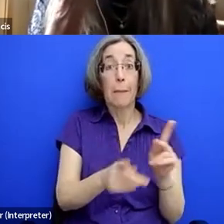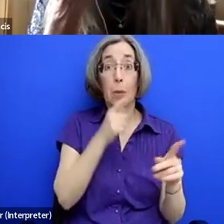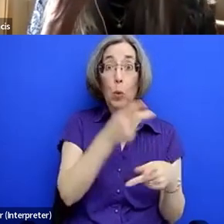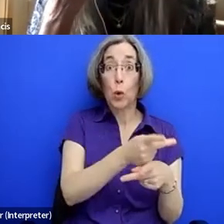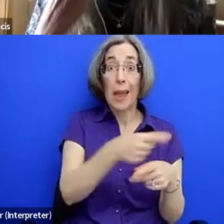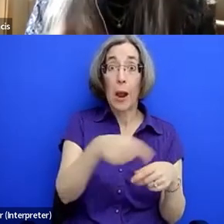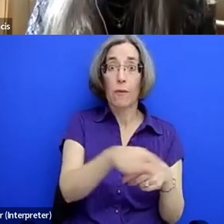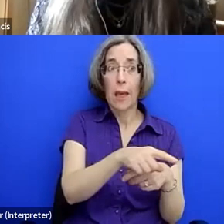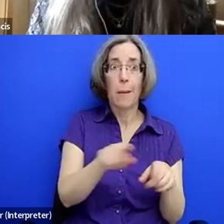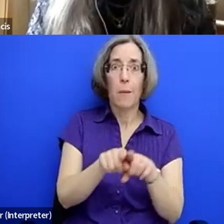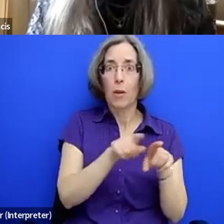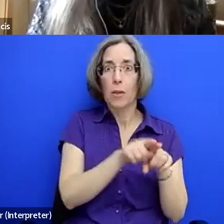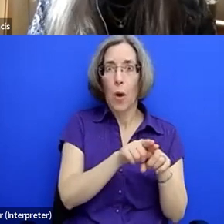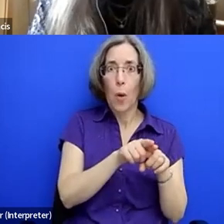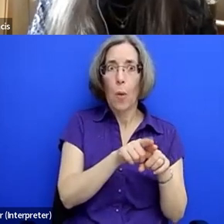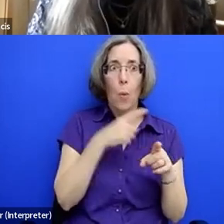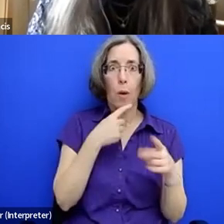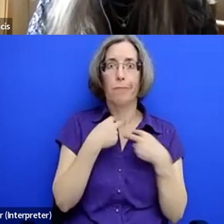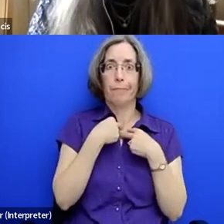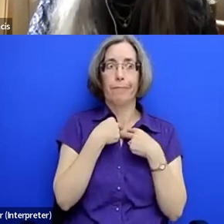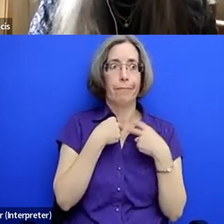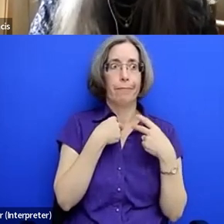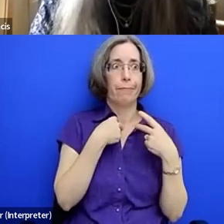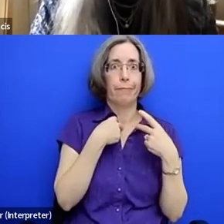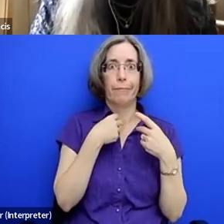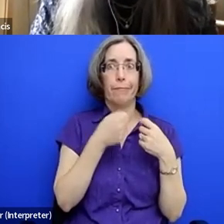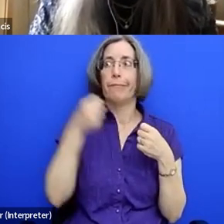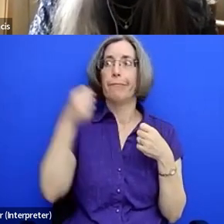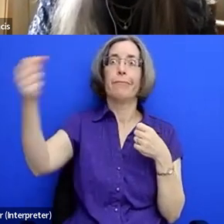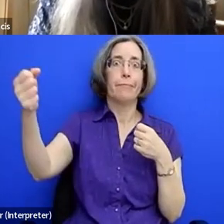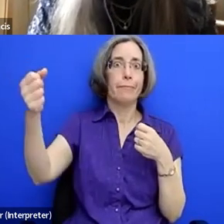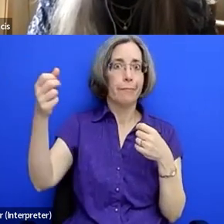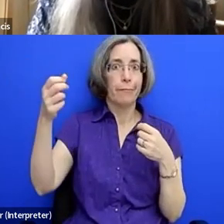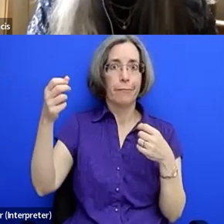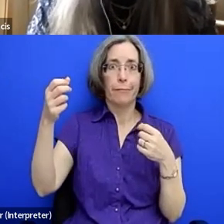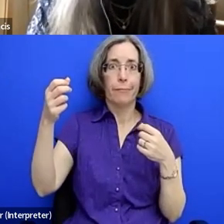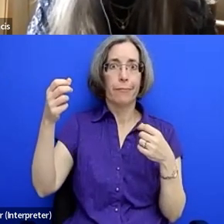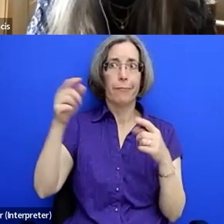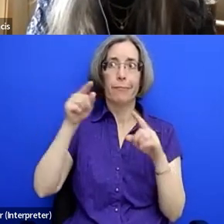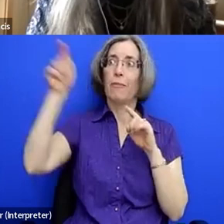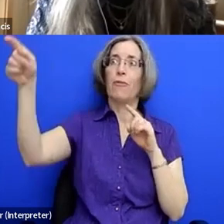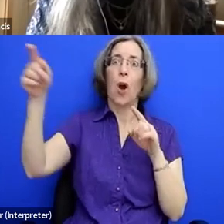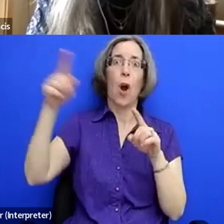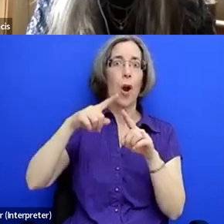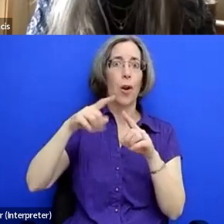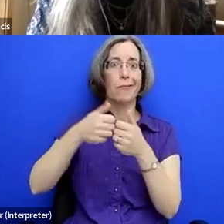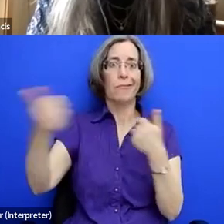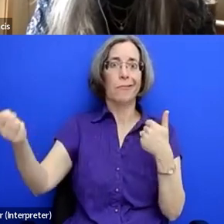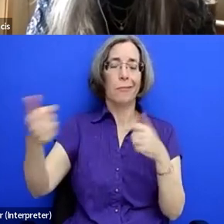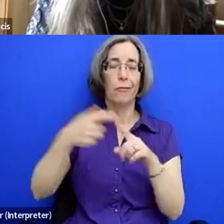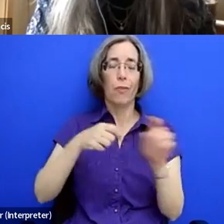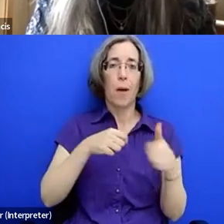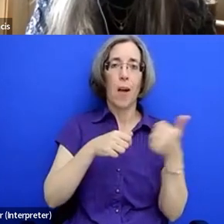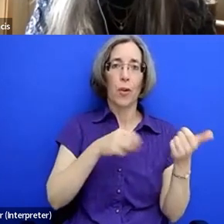similarly warehoused. They worked somewhere in the middle of nowhere and never saw other clinicians who dealt with the same types